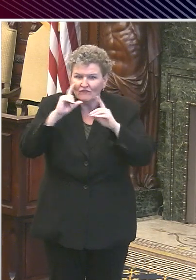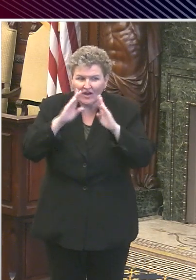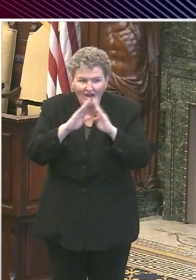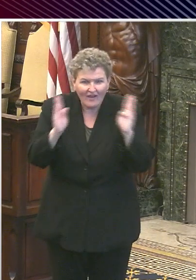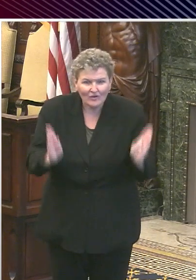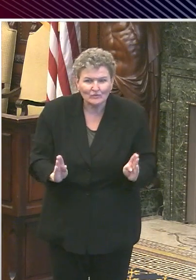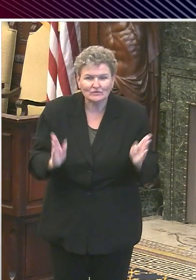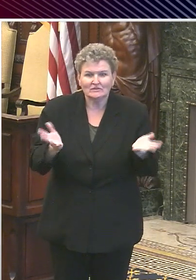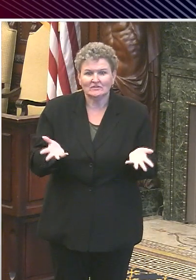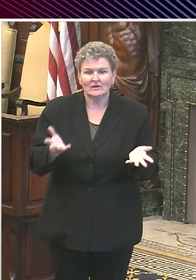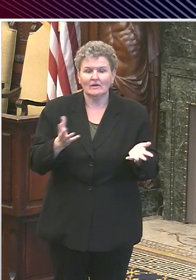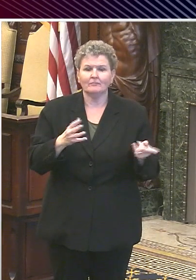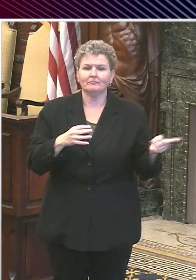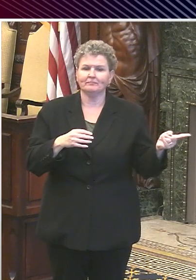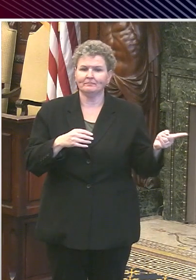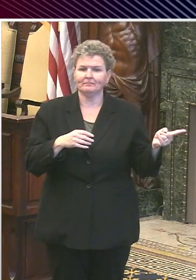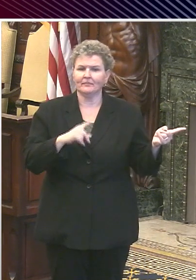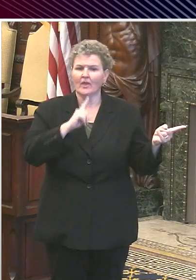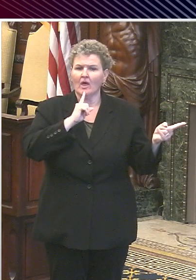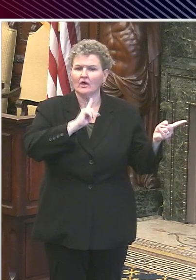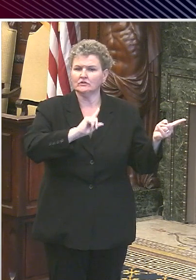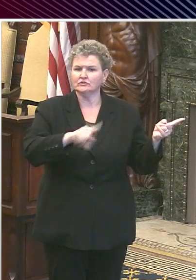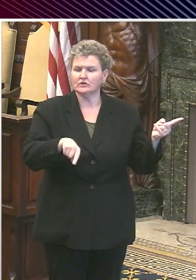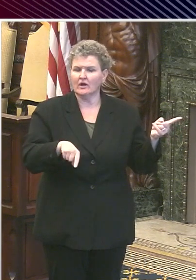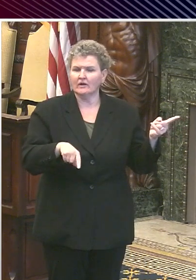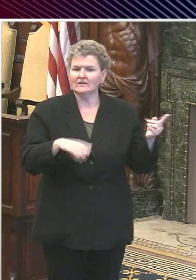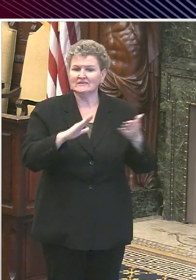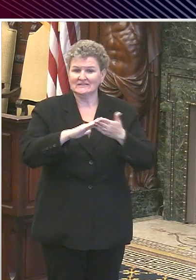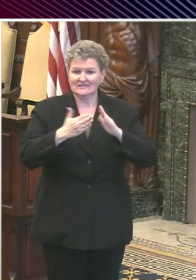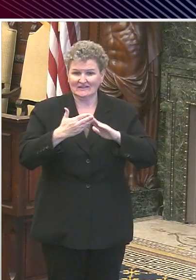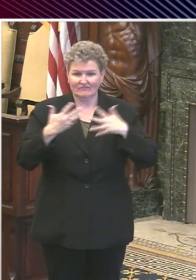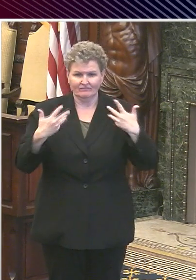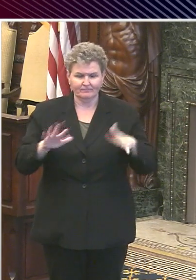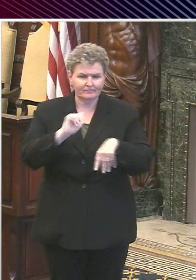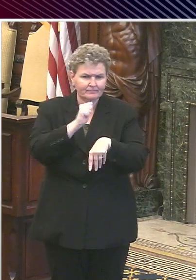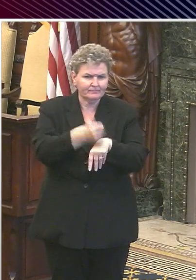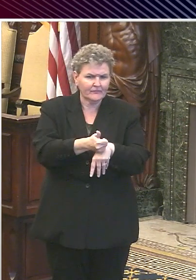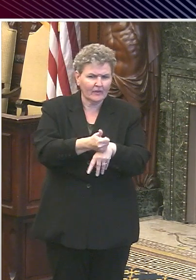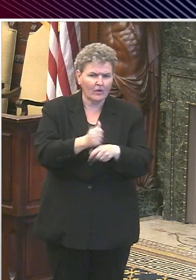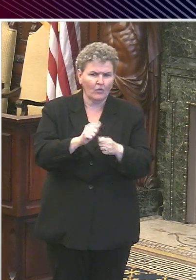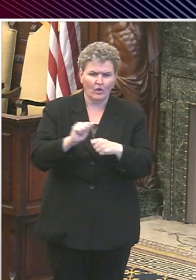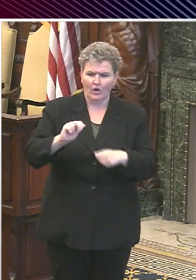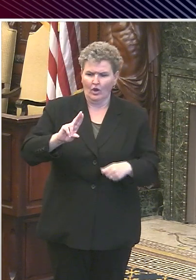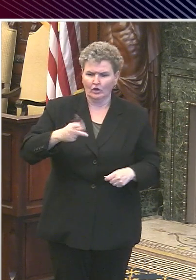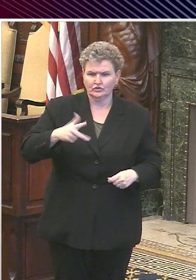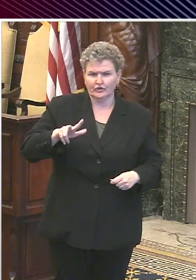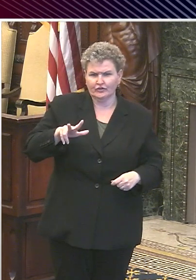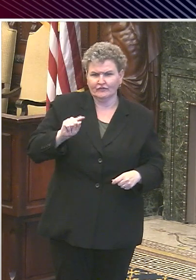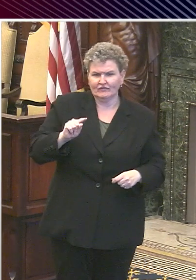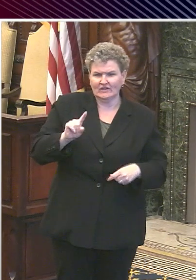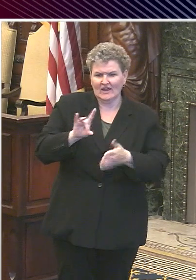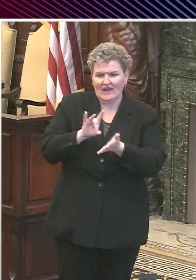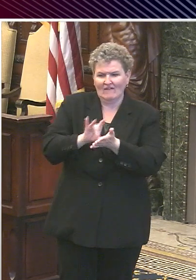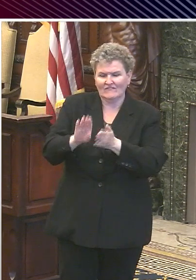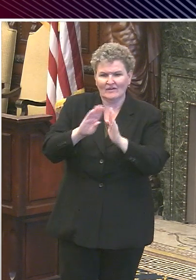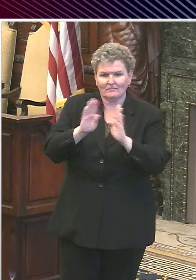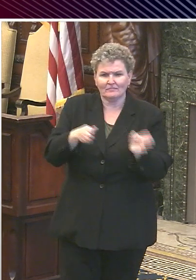Well, I can start with a response. The city set up on August 31st an eviction diversion